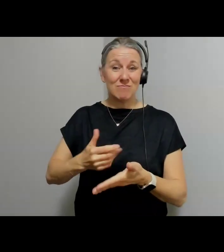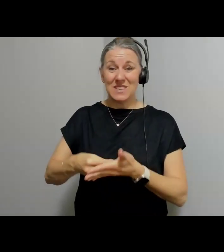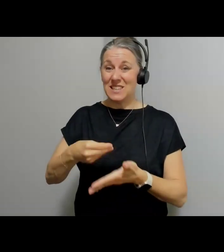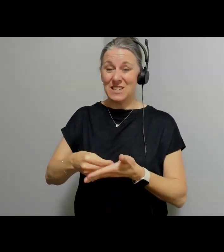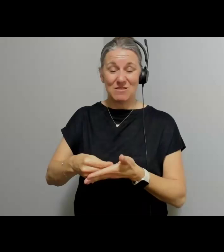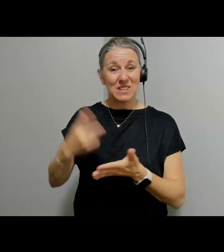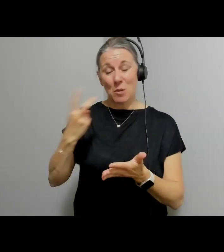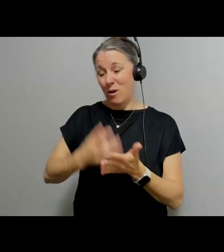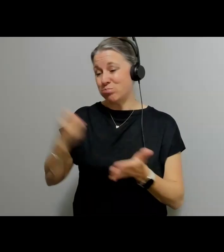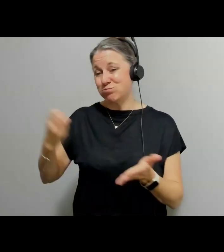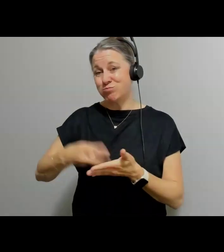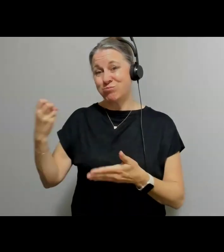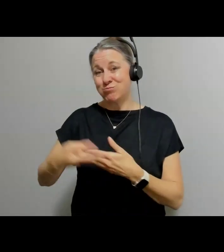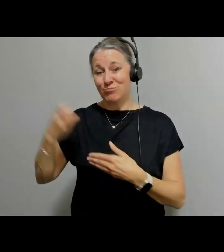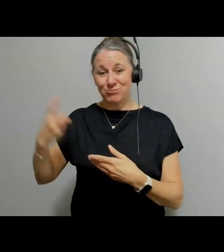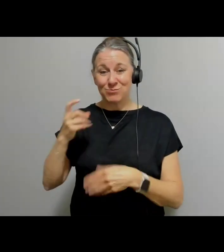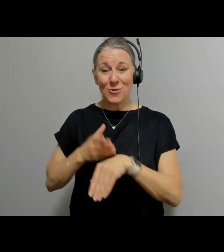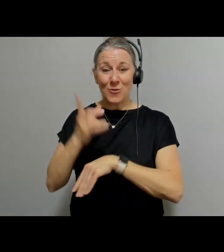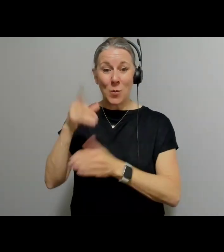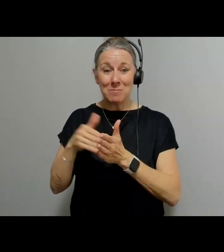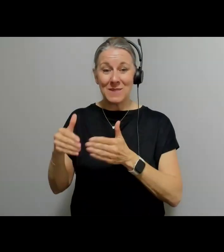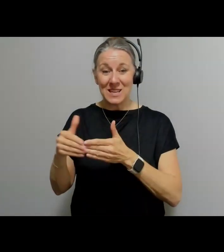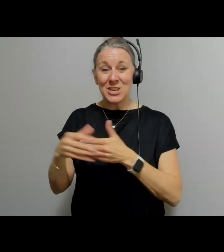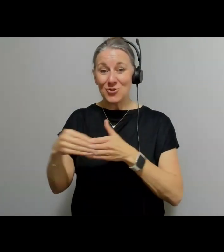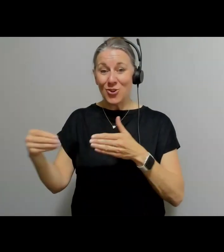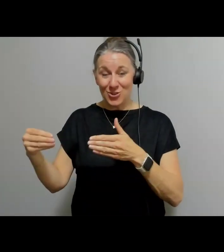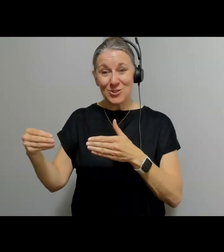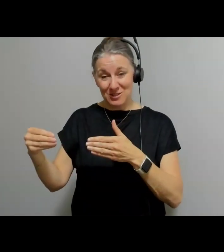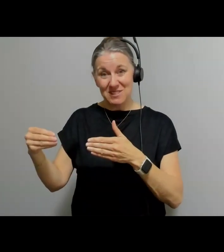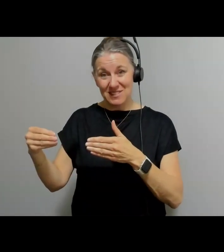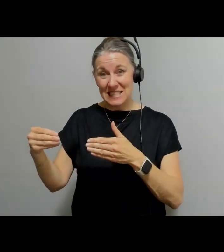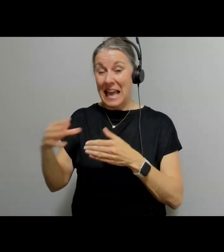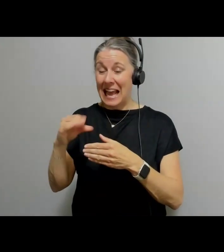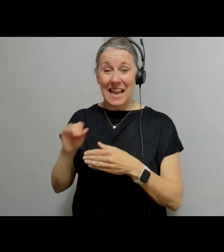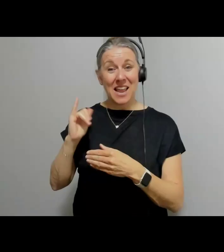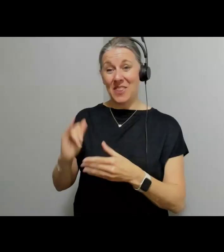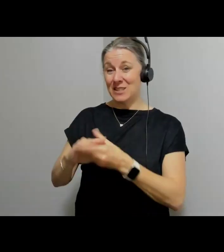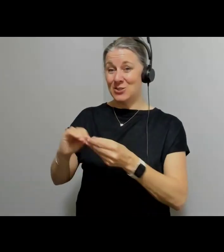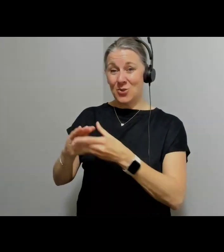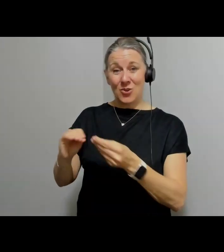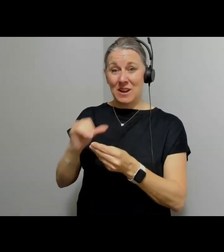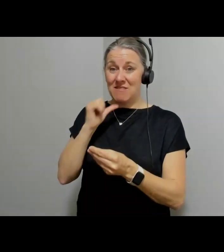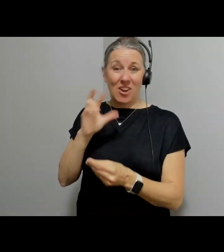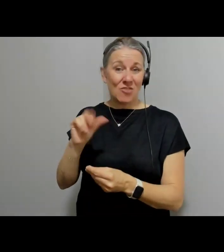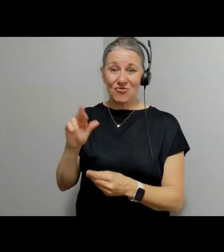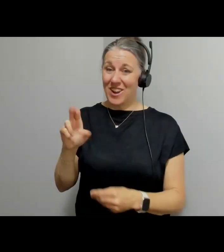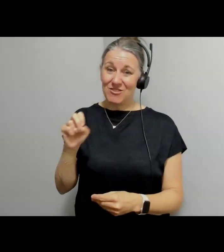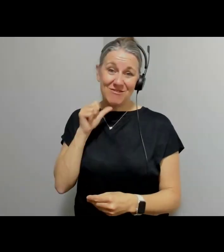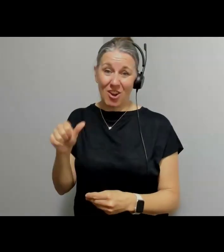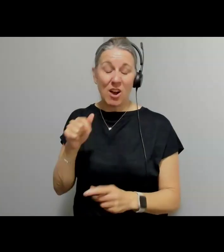regularly. And this goes to show that financial abuse is really one of the most common forms of mistreatment of